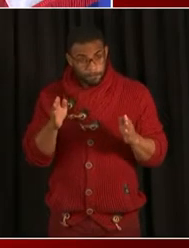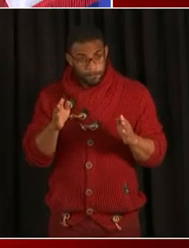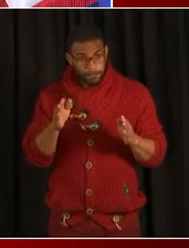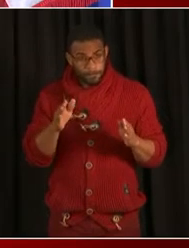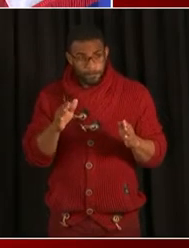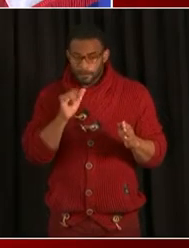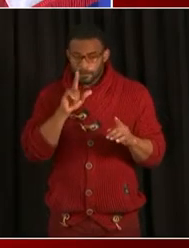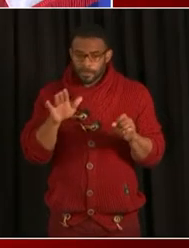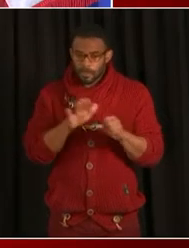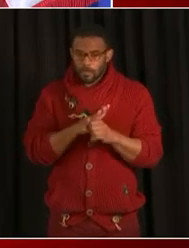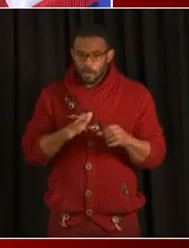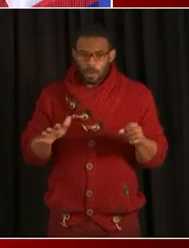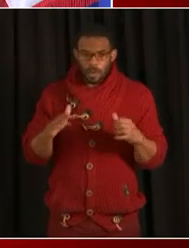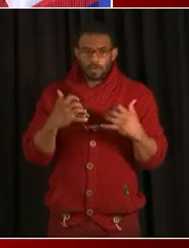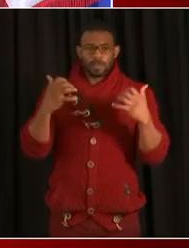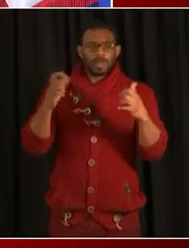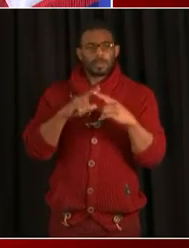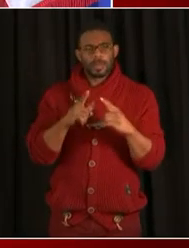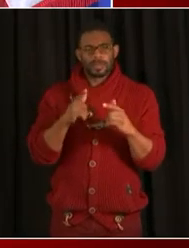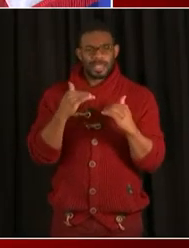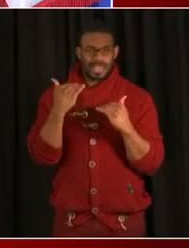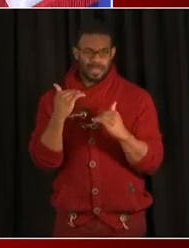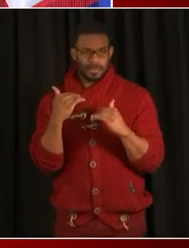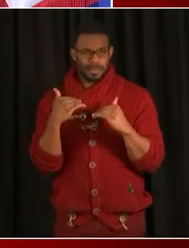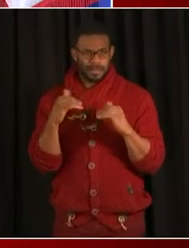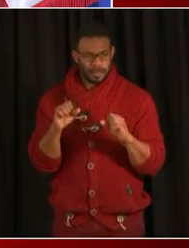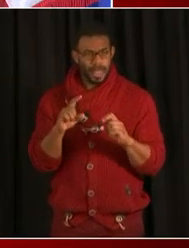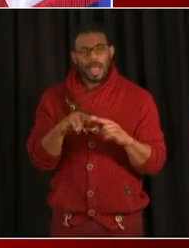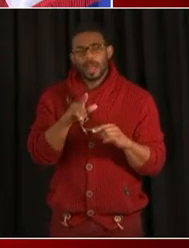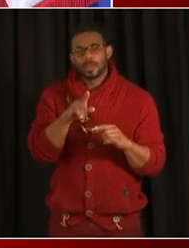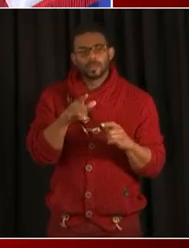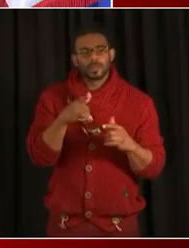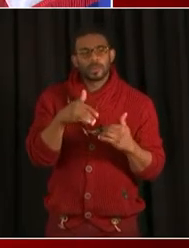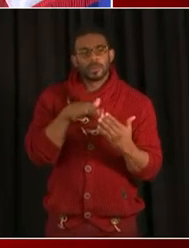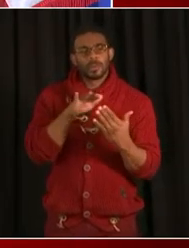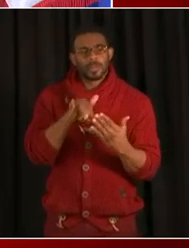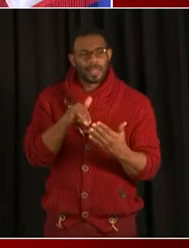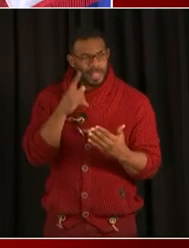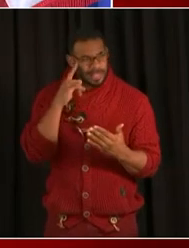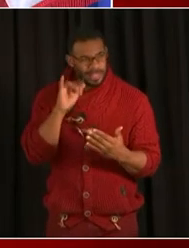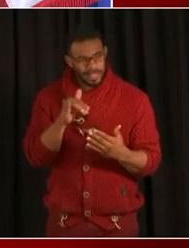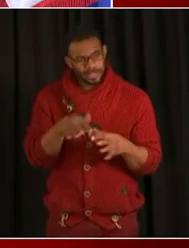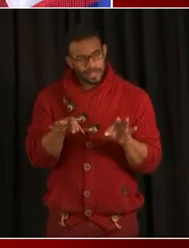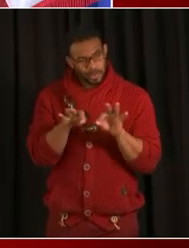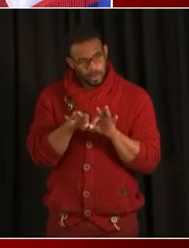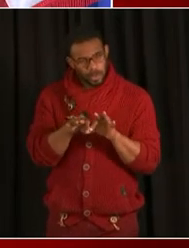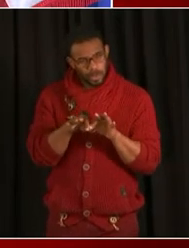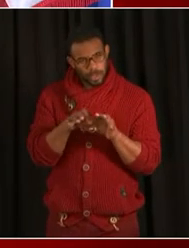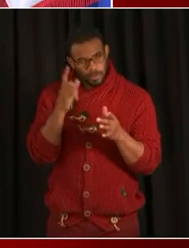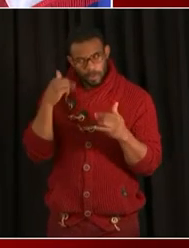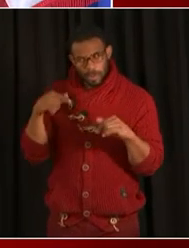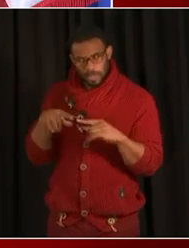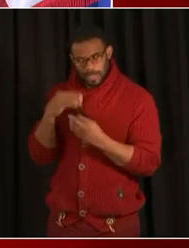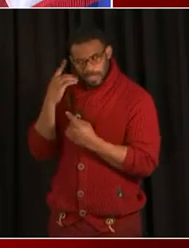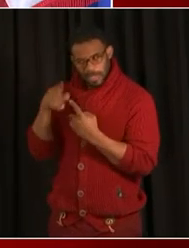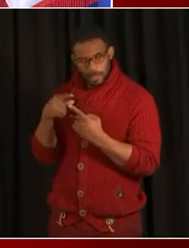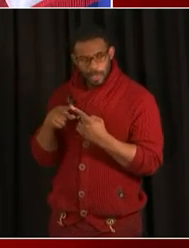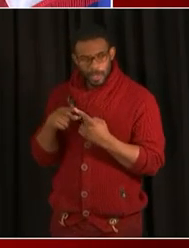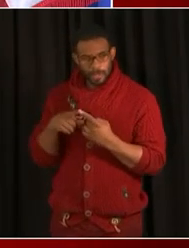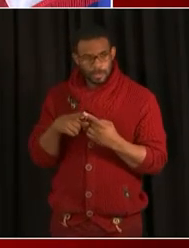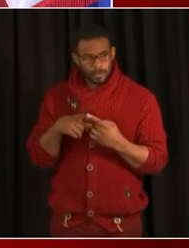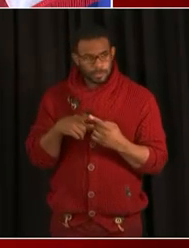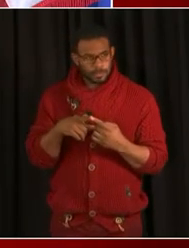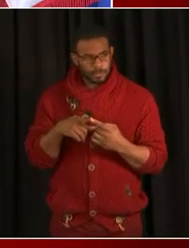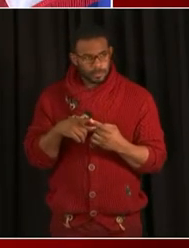open not to your full capacity, but to a limited capacity? And how do you kind of approach that? Because I think that's important for us to think